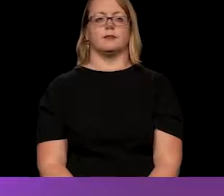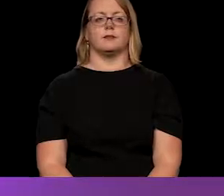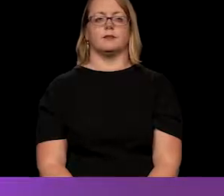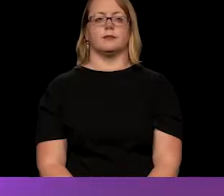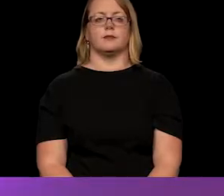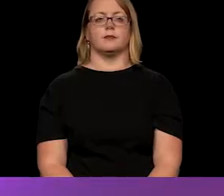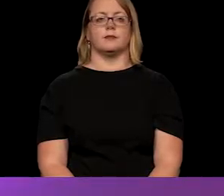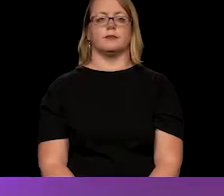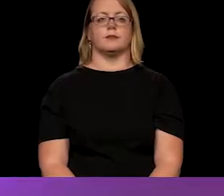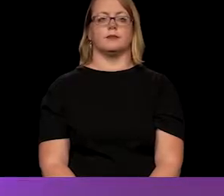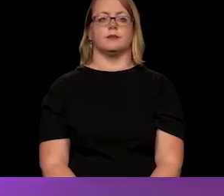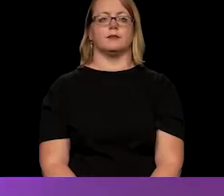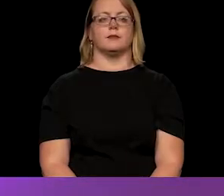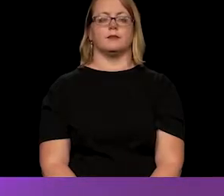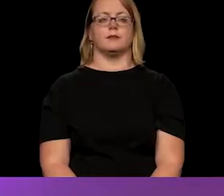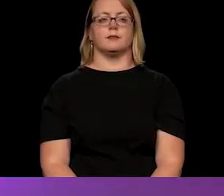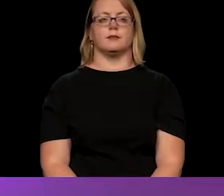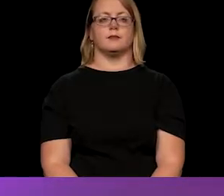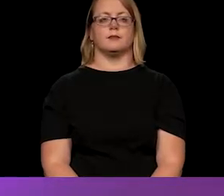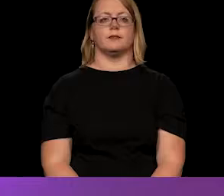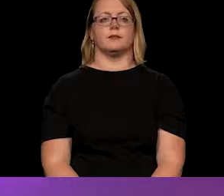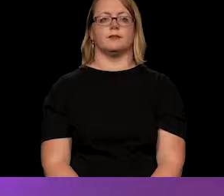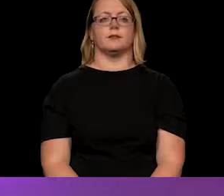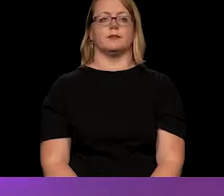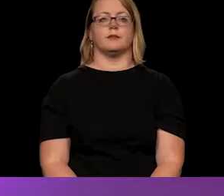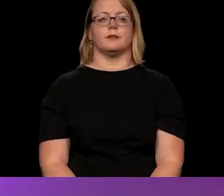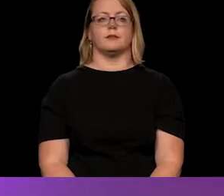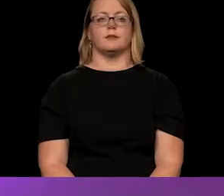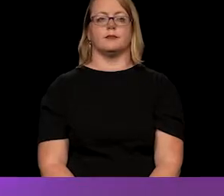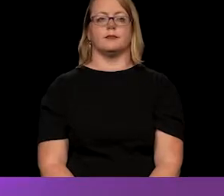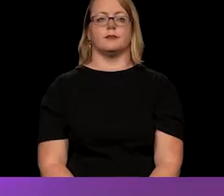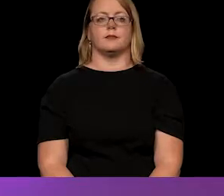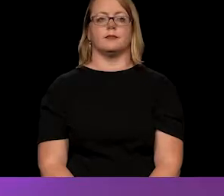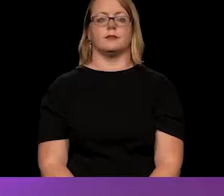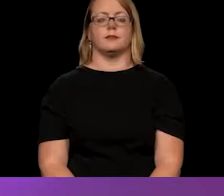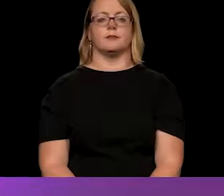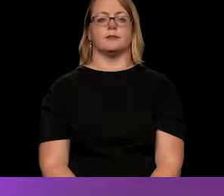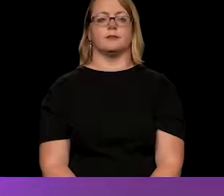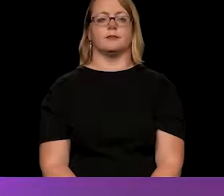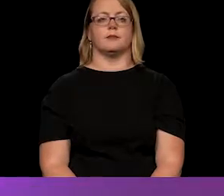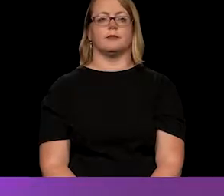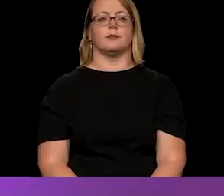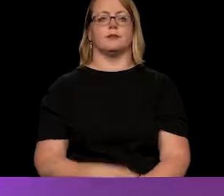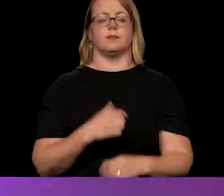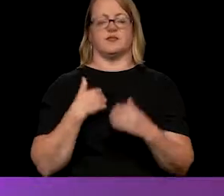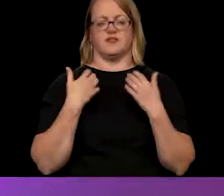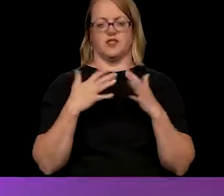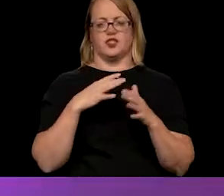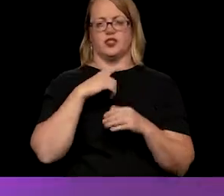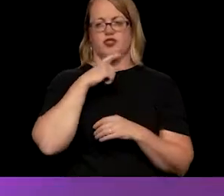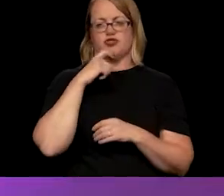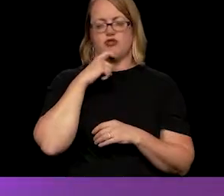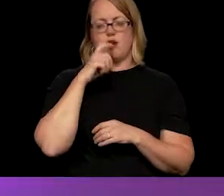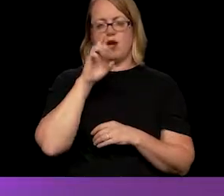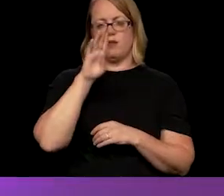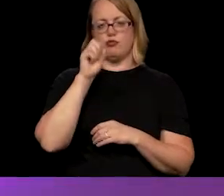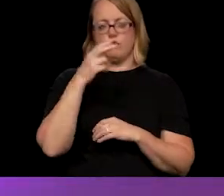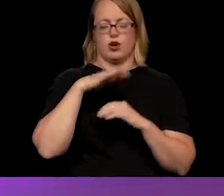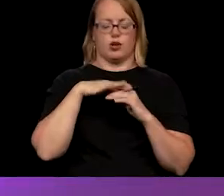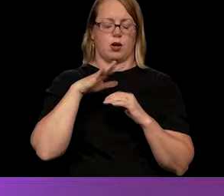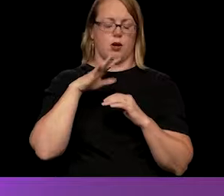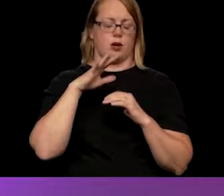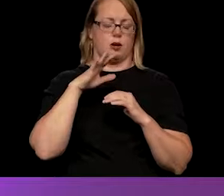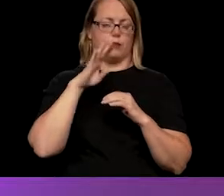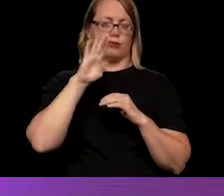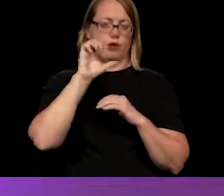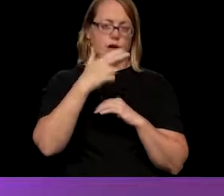Okay, we finished all of the dry brush on the trunk of the tree and also on the branches. Now we're going to